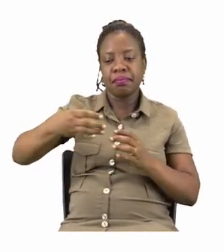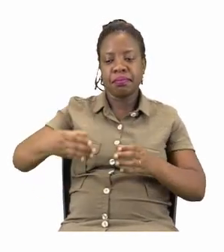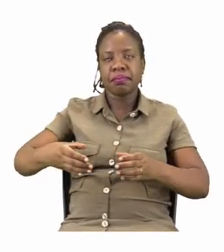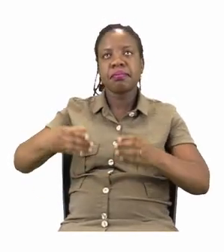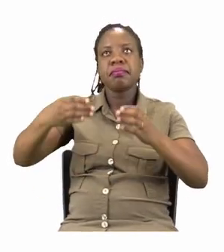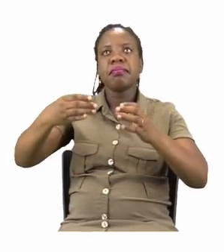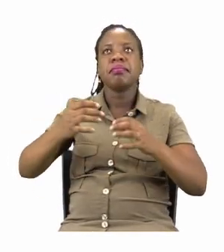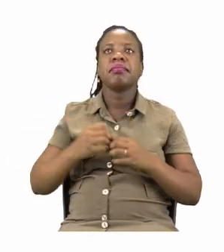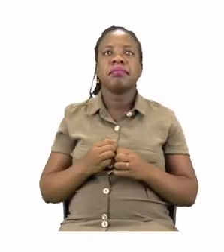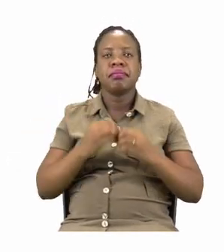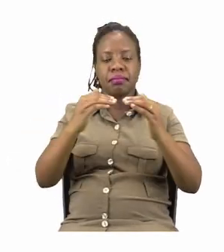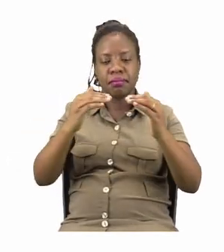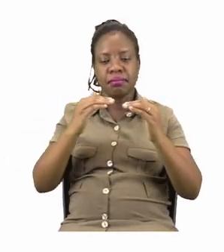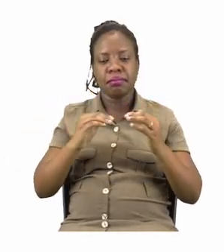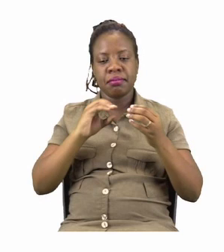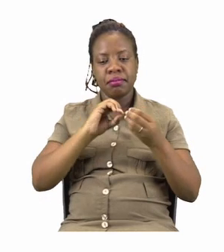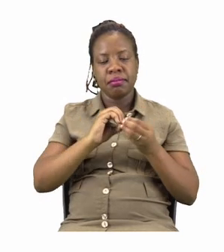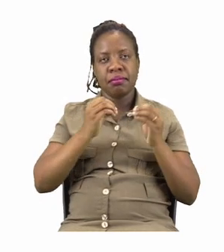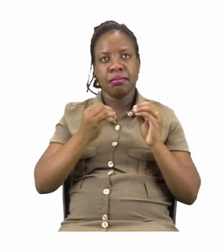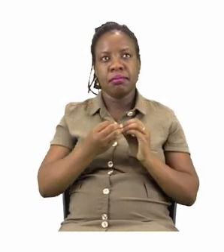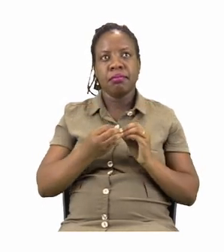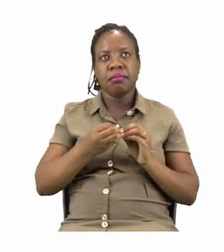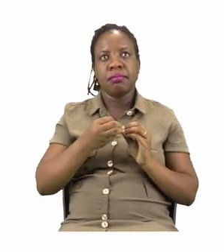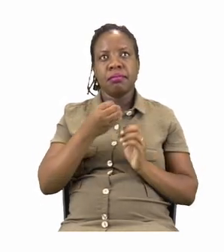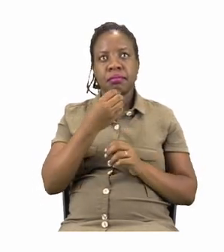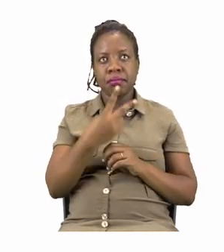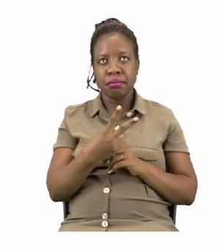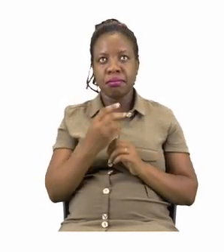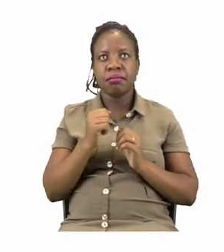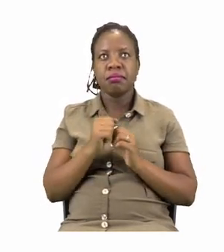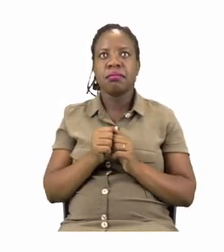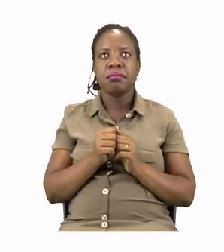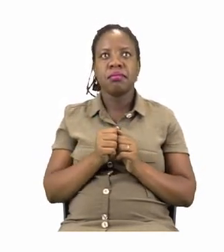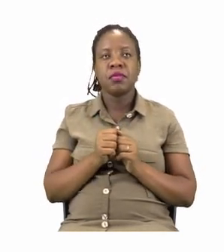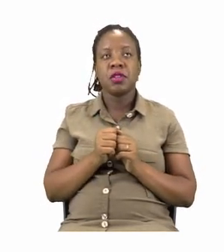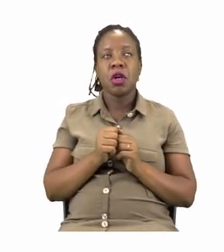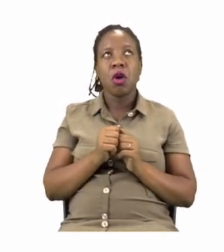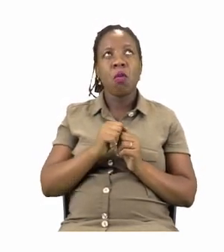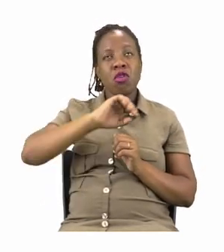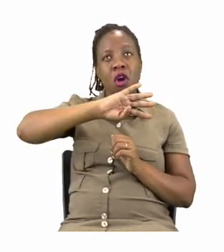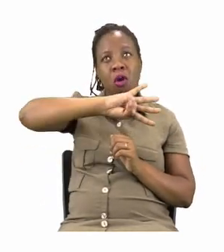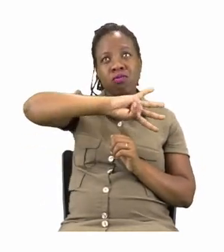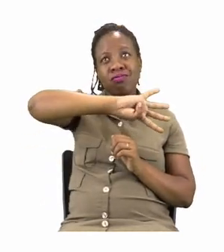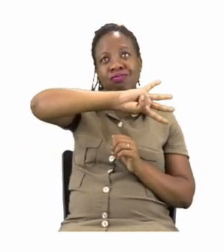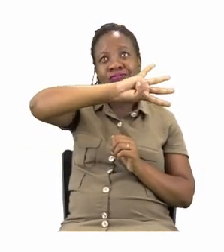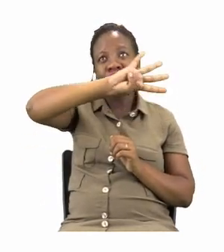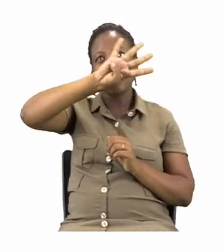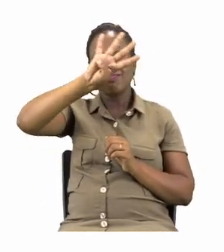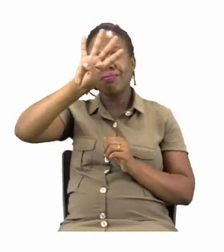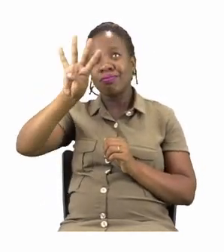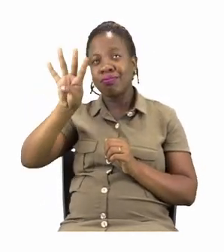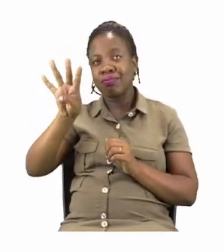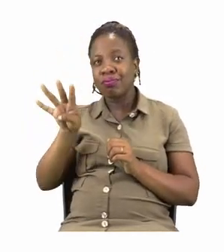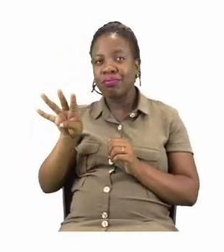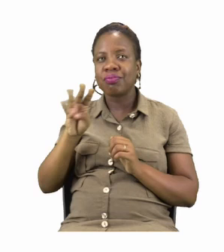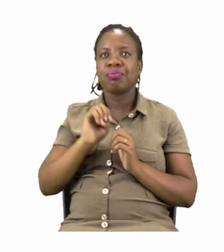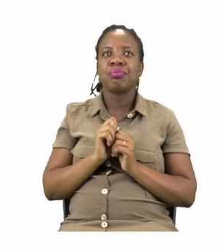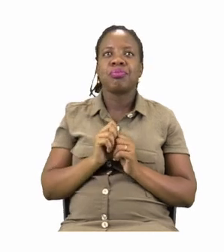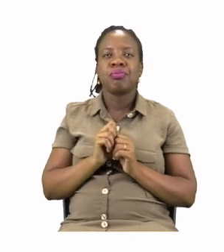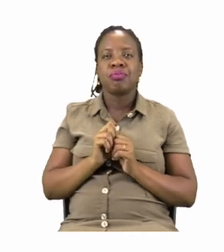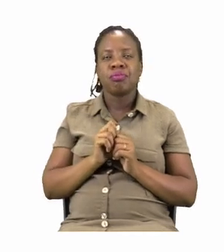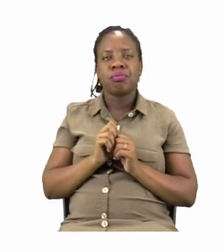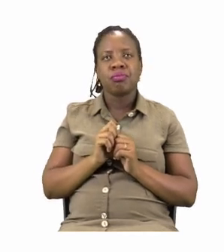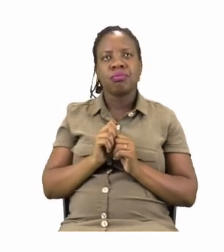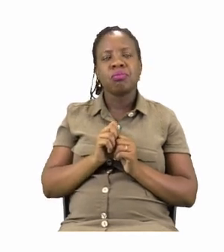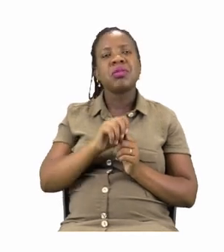2. Number 2 has the rainbows. And for number 2 it says you have to